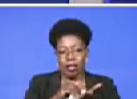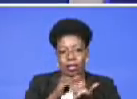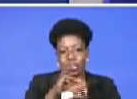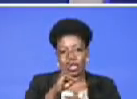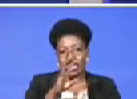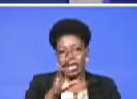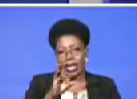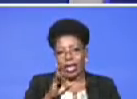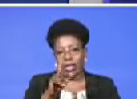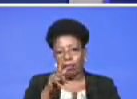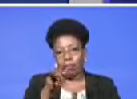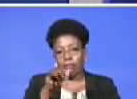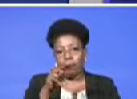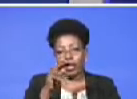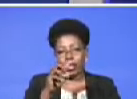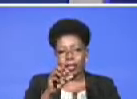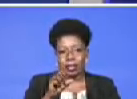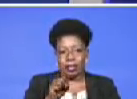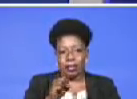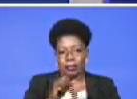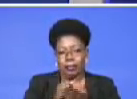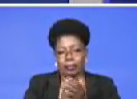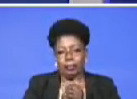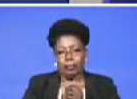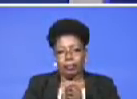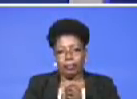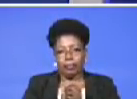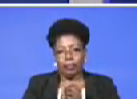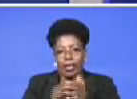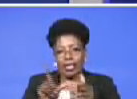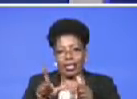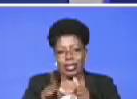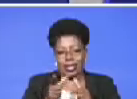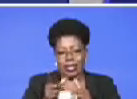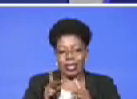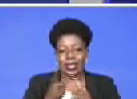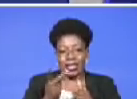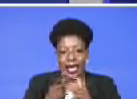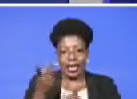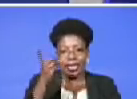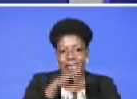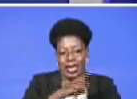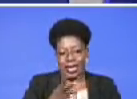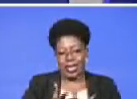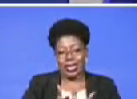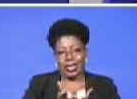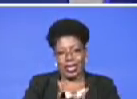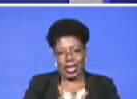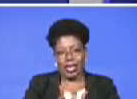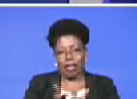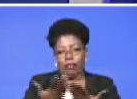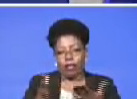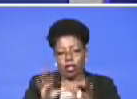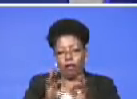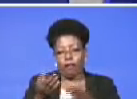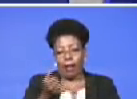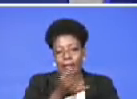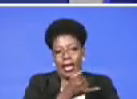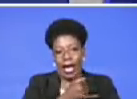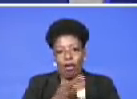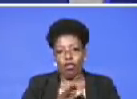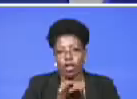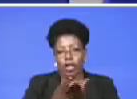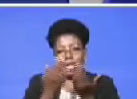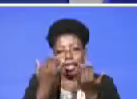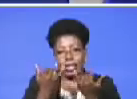and a 184 average. The second day of sailing complete at the 66th National Family Island Regatta. We